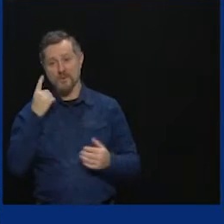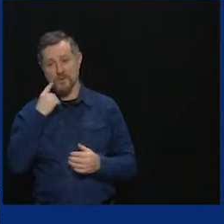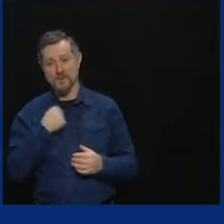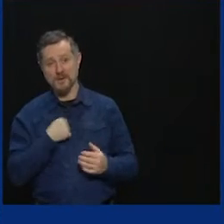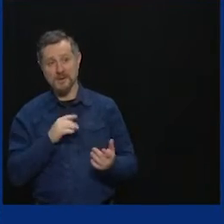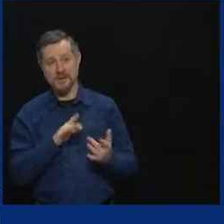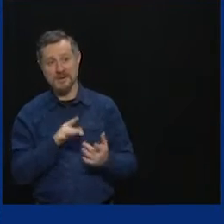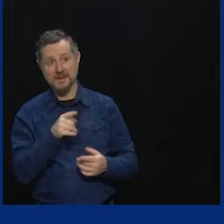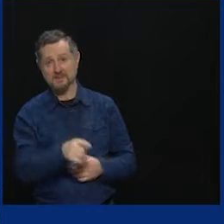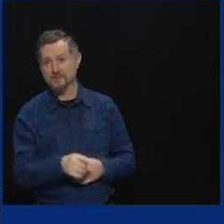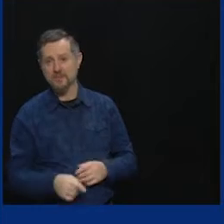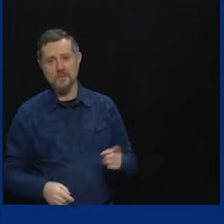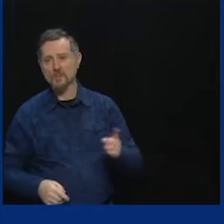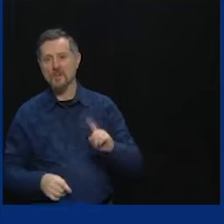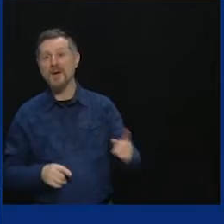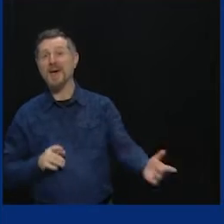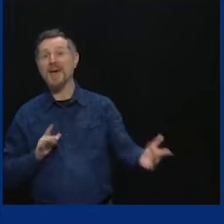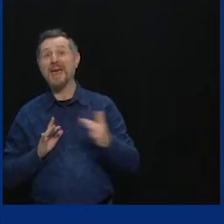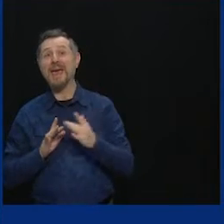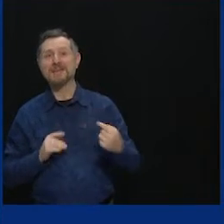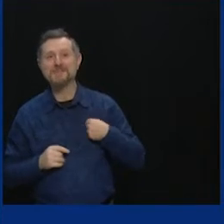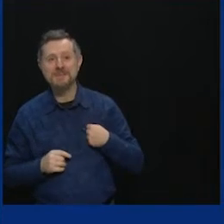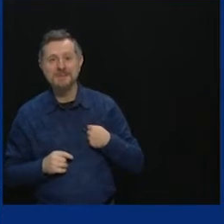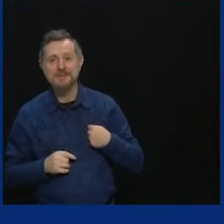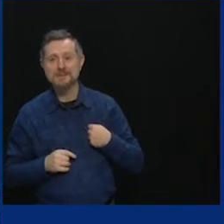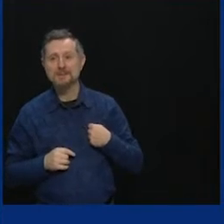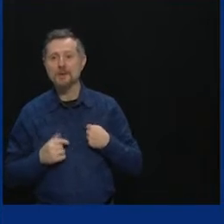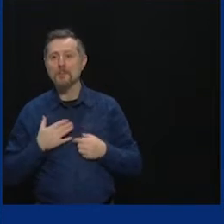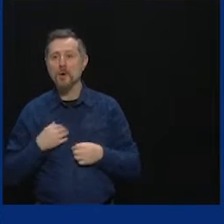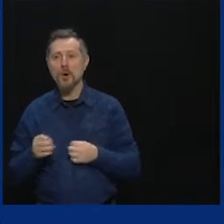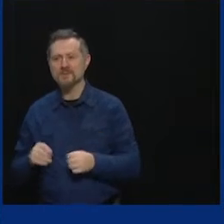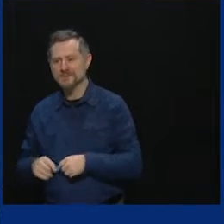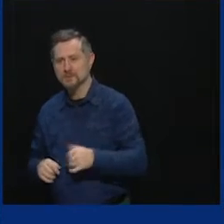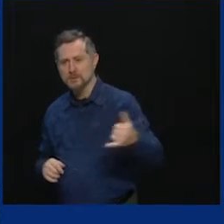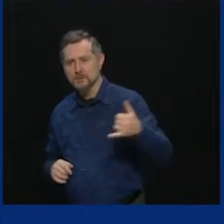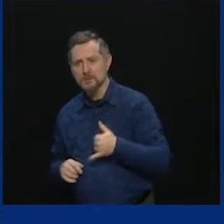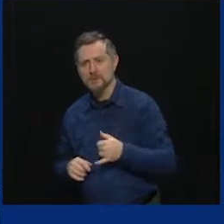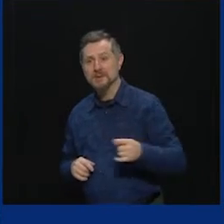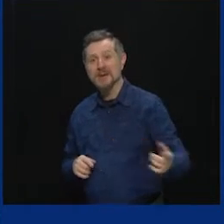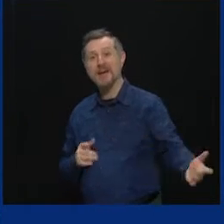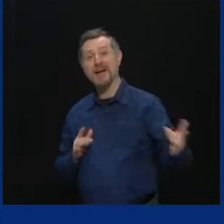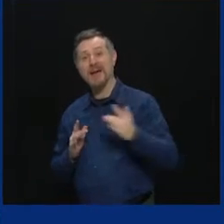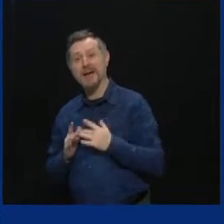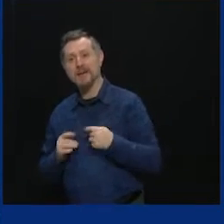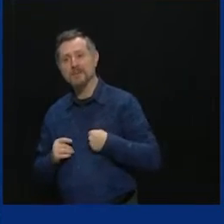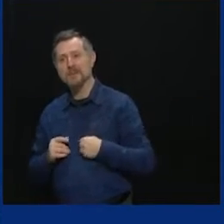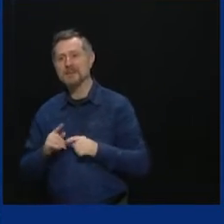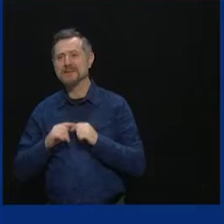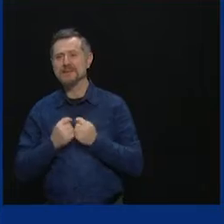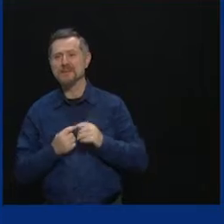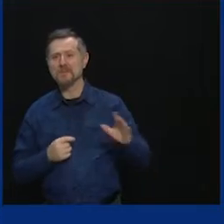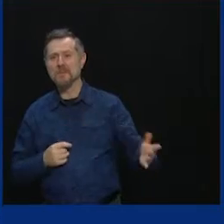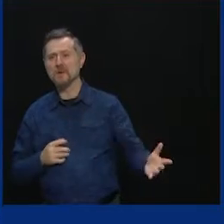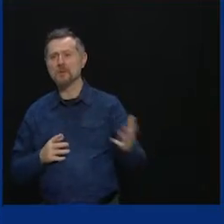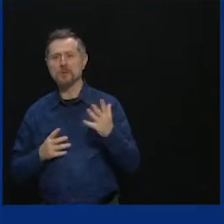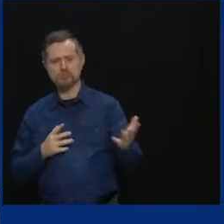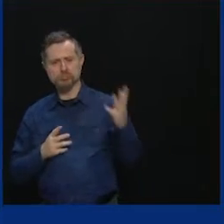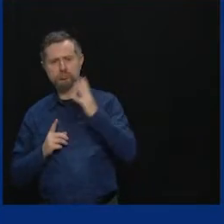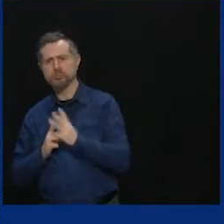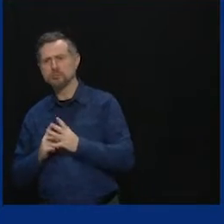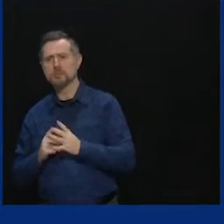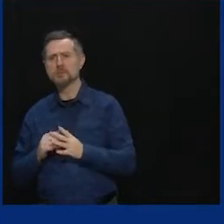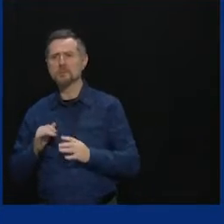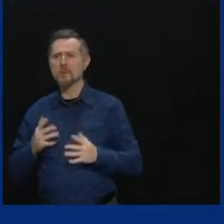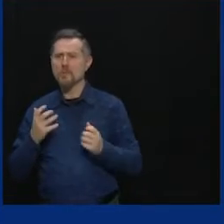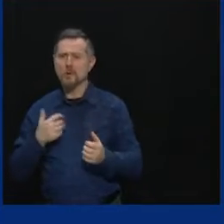in contact with him. He made it his business to come to our office. And not only did he come to our office, he brought his whole team to our office because he wanted to know